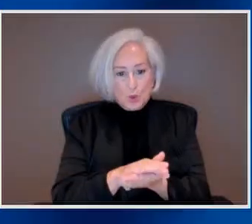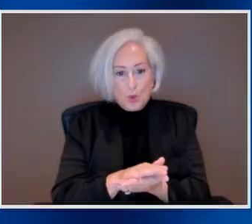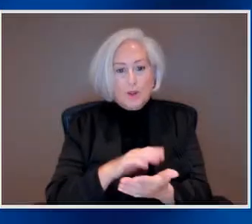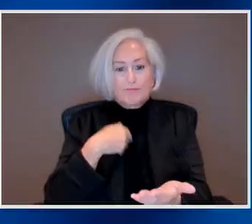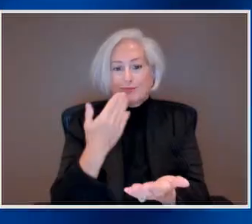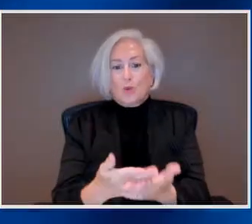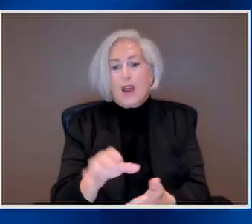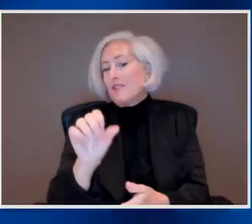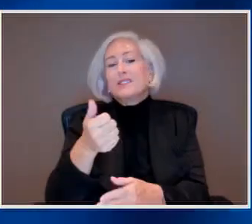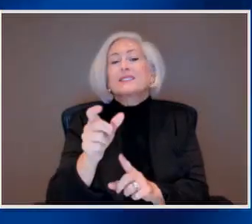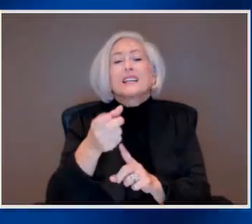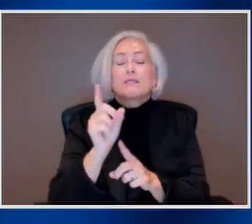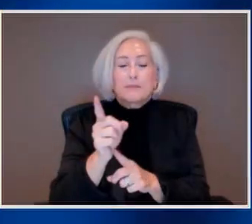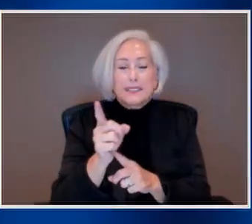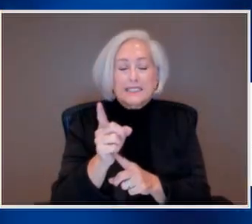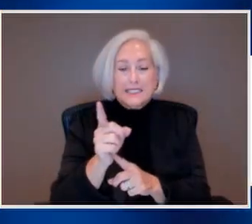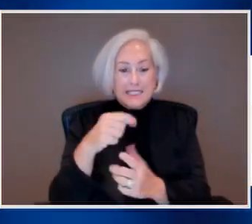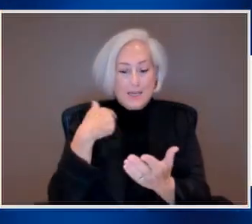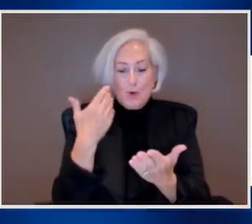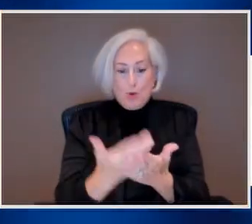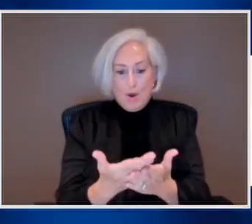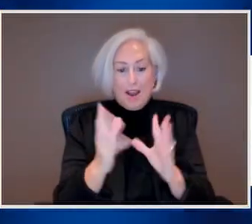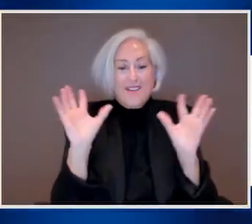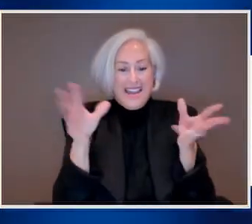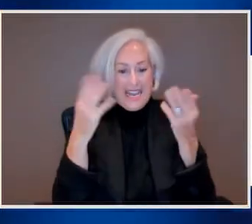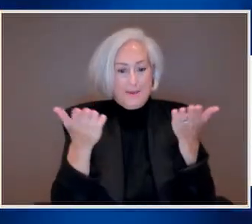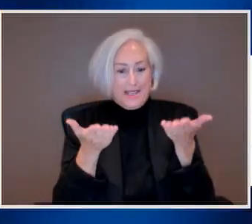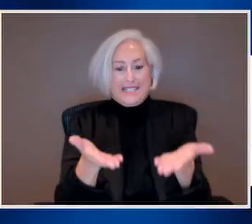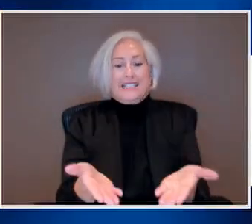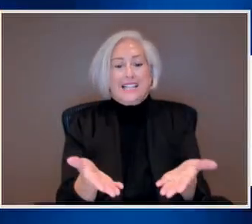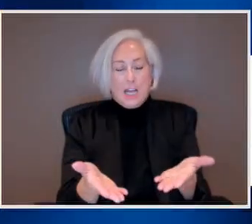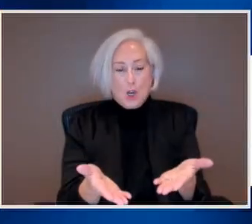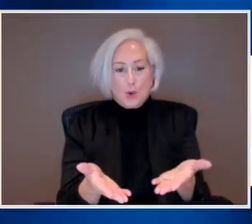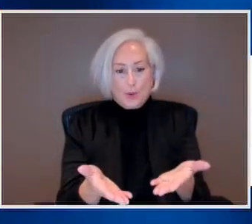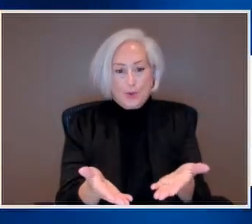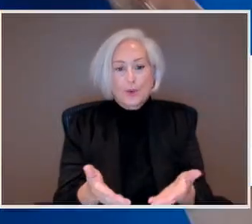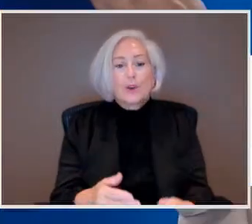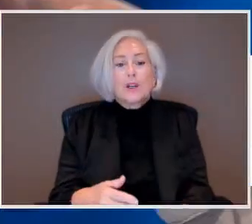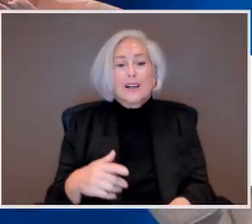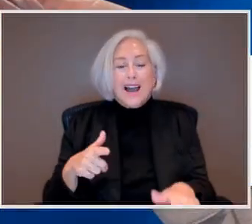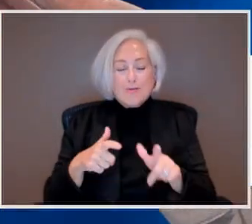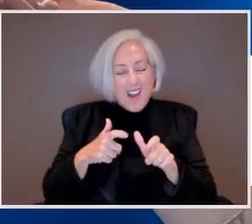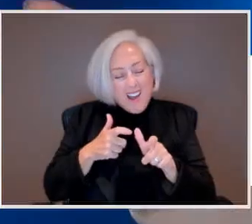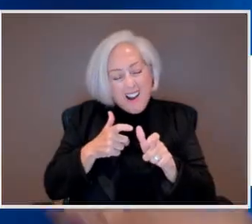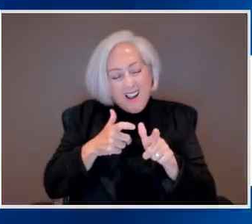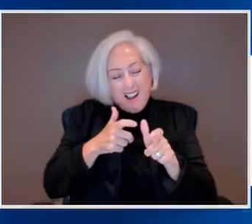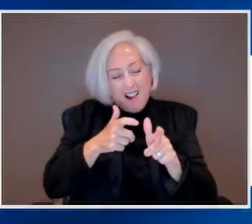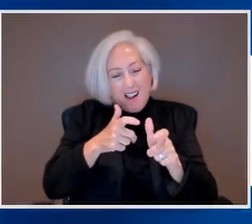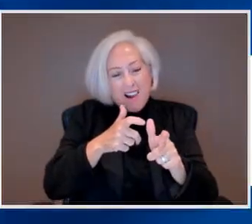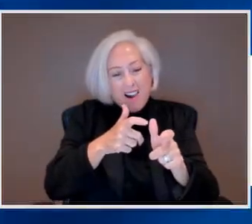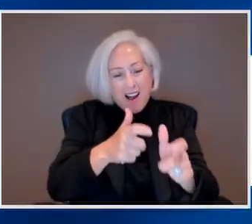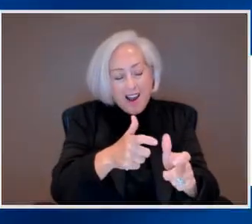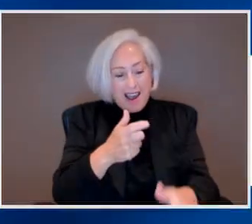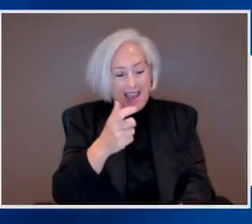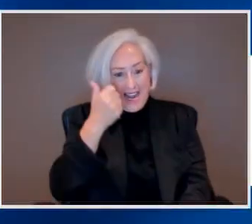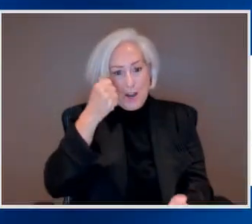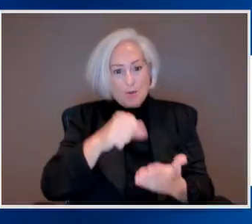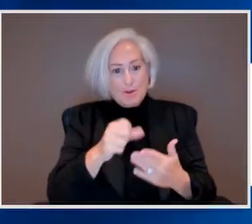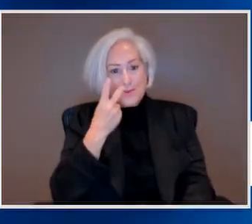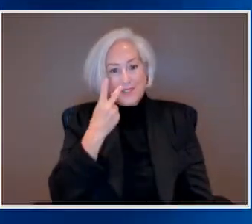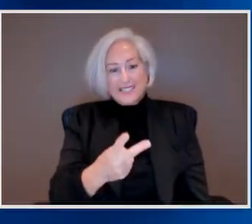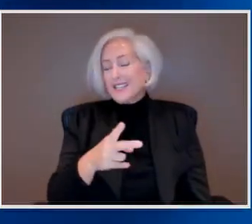minutes. And when I got there, the ambulance was already there, and I ran across the field, and I remember seeing Mr.